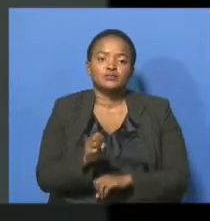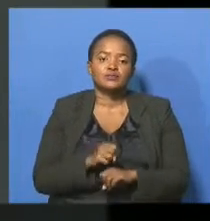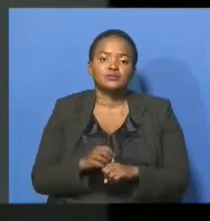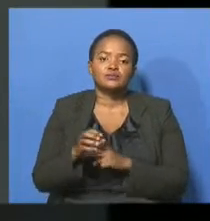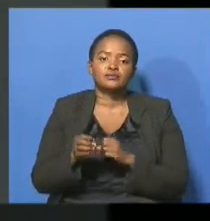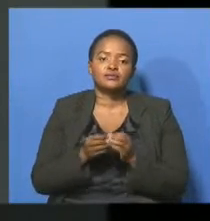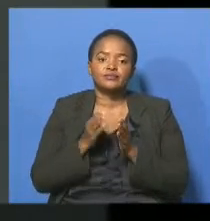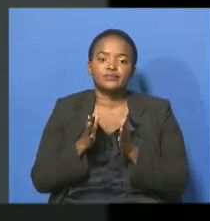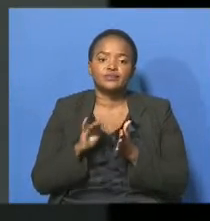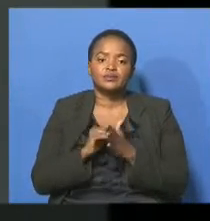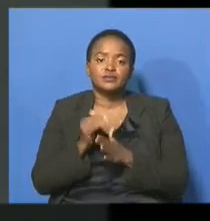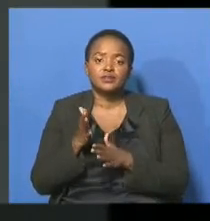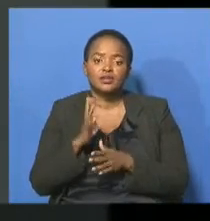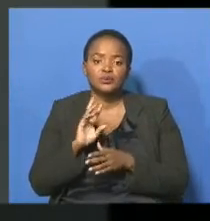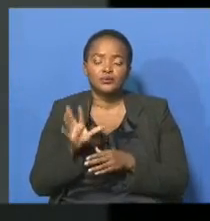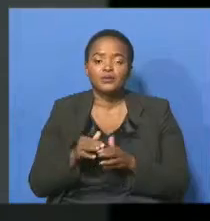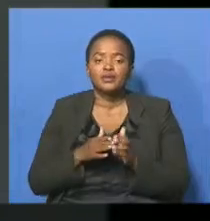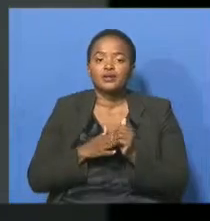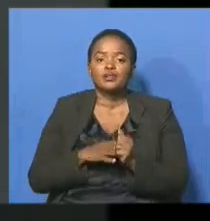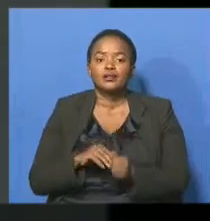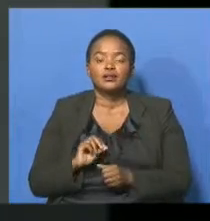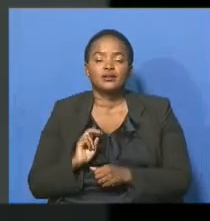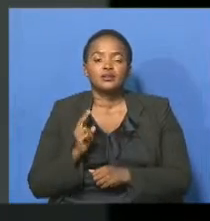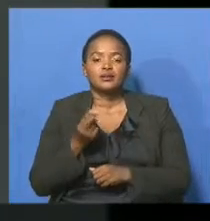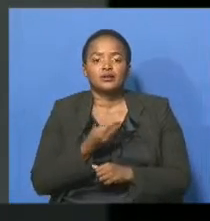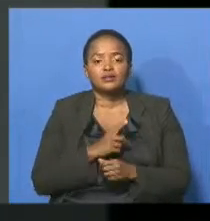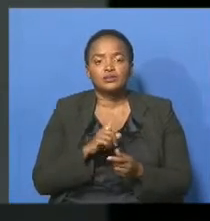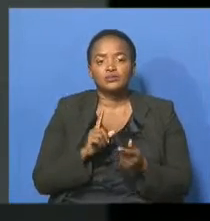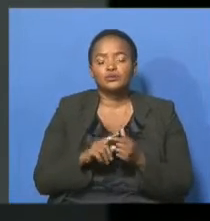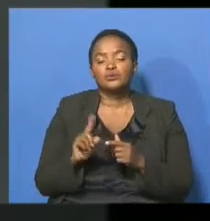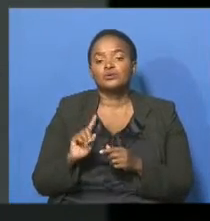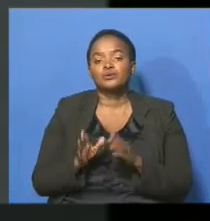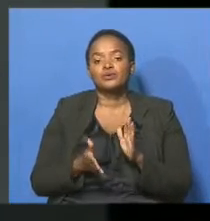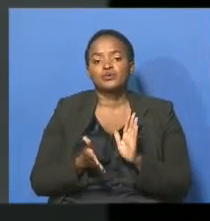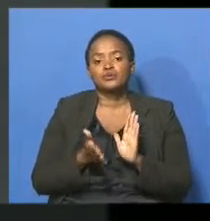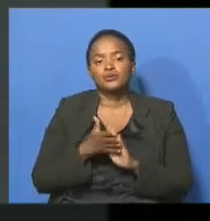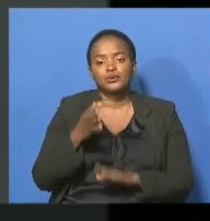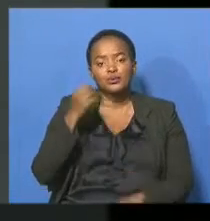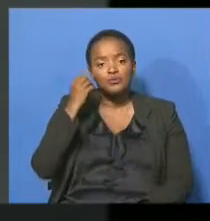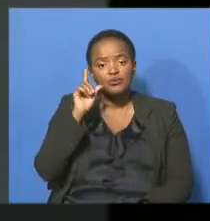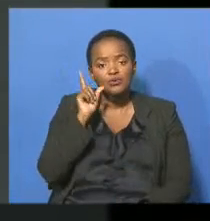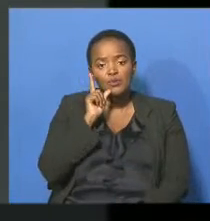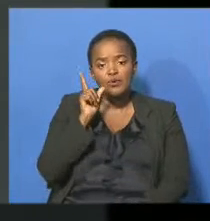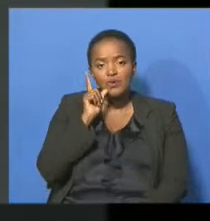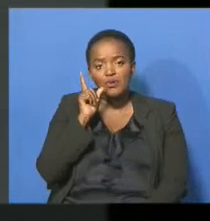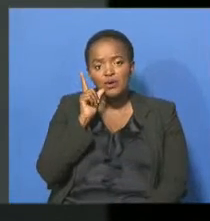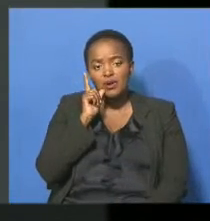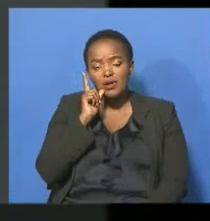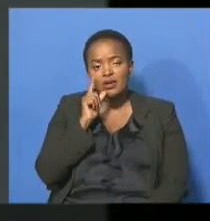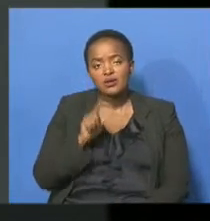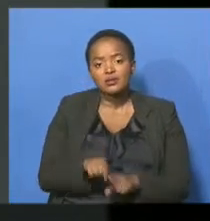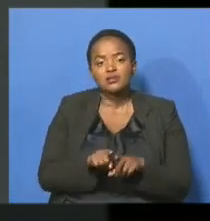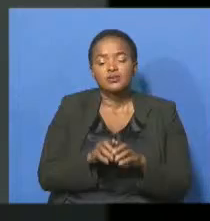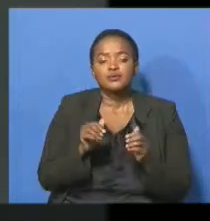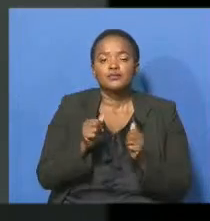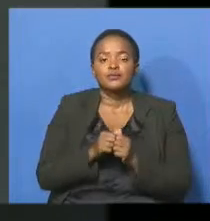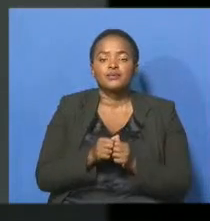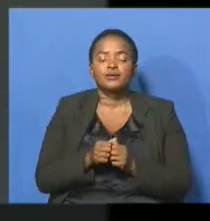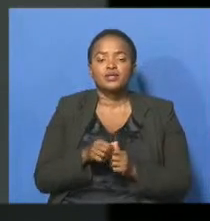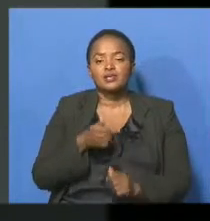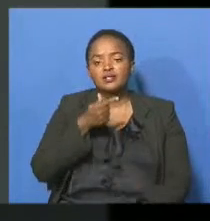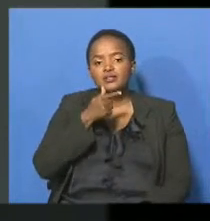here ba to gore guide gore ba he ba ya go kae ja ka re dirile ka nako ya tea break ke tabo